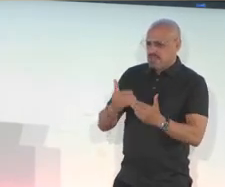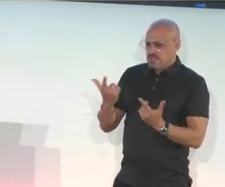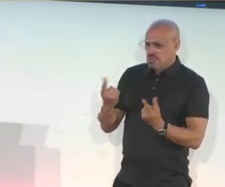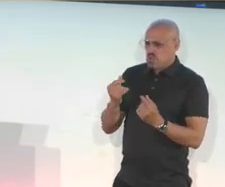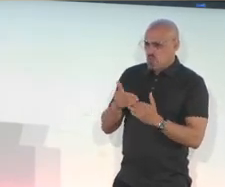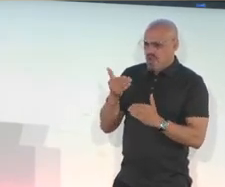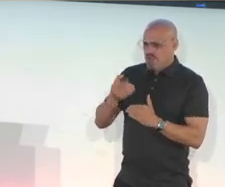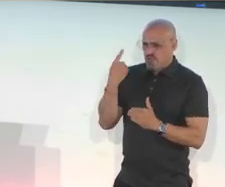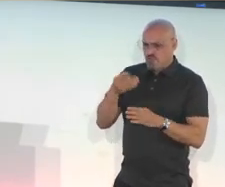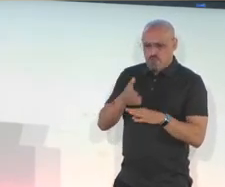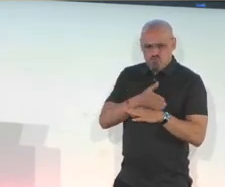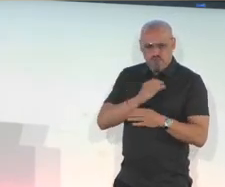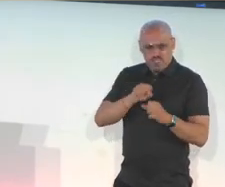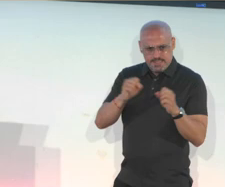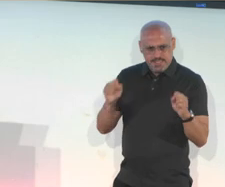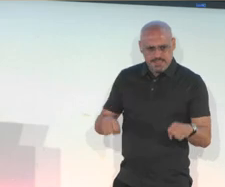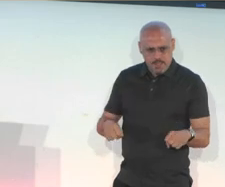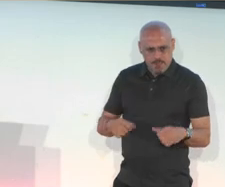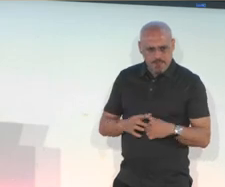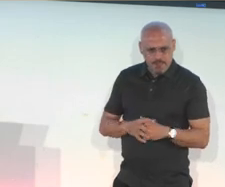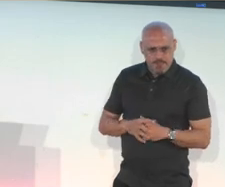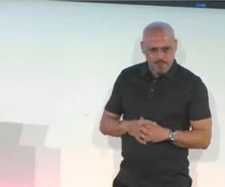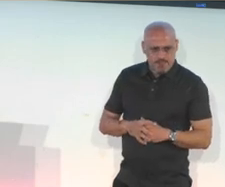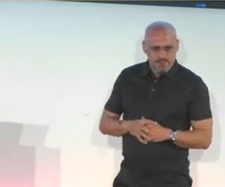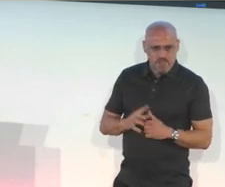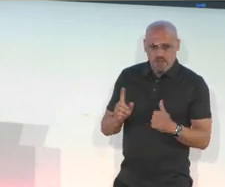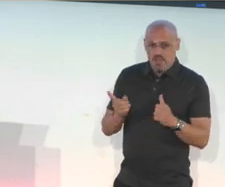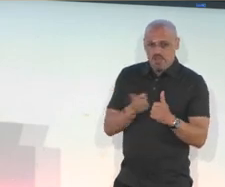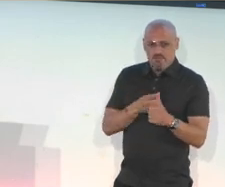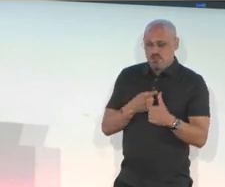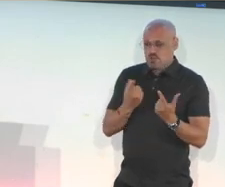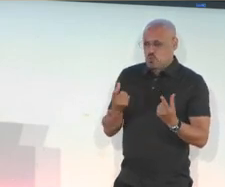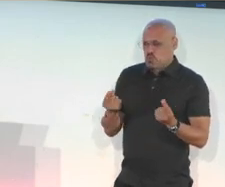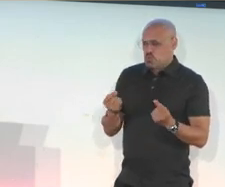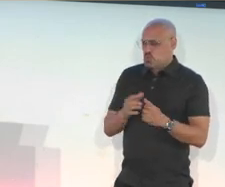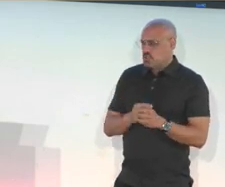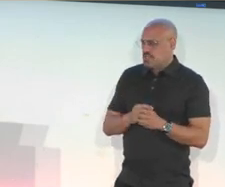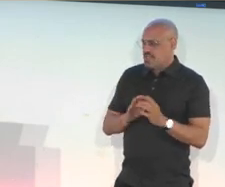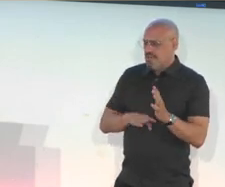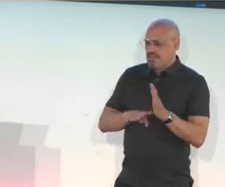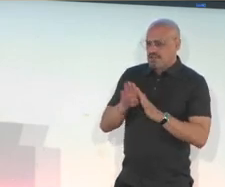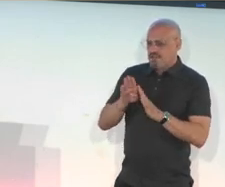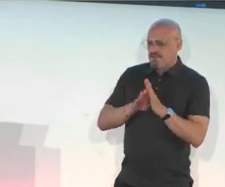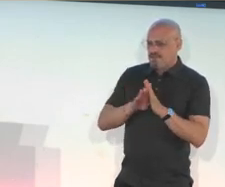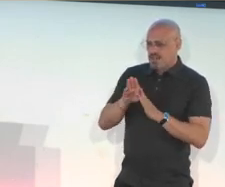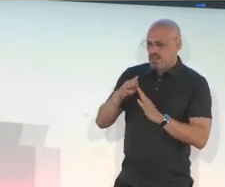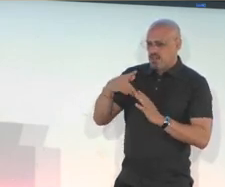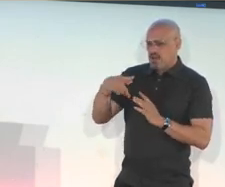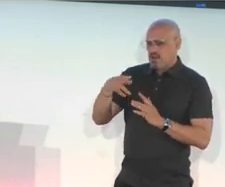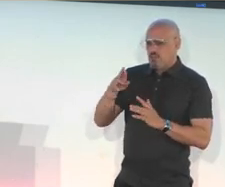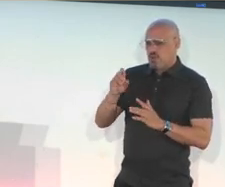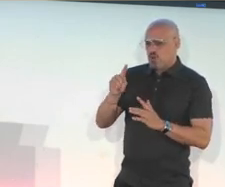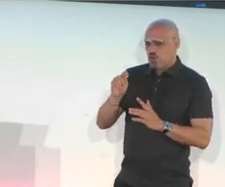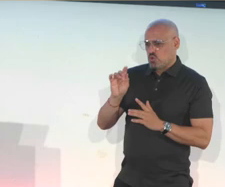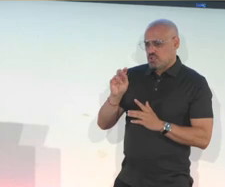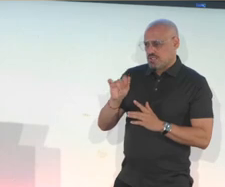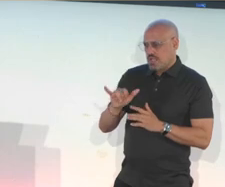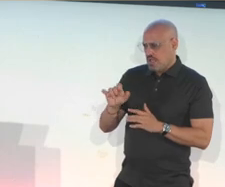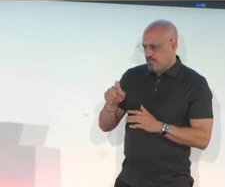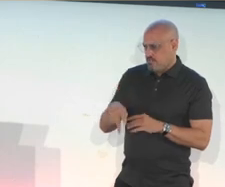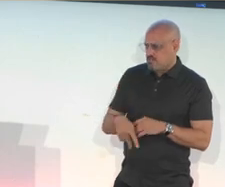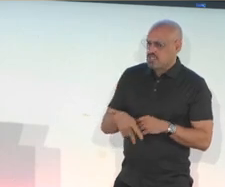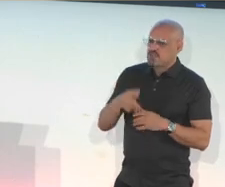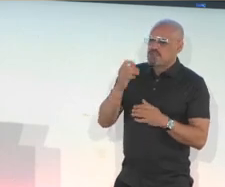to improve these systems. So the first step is to develop a prototype, evaluate